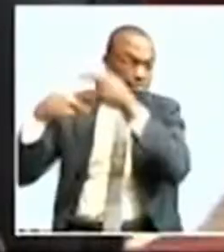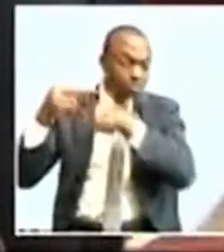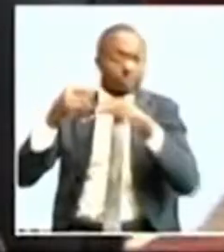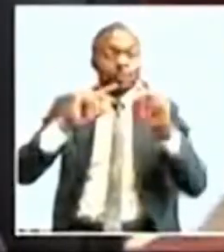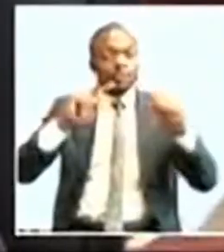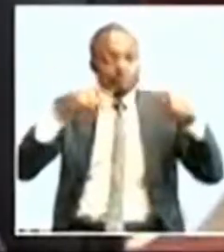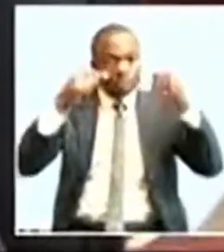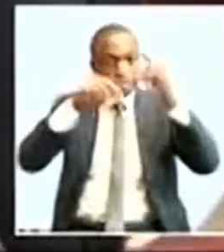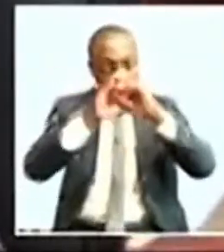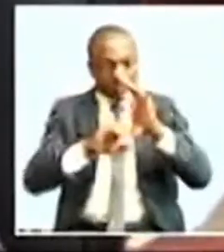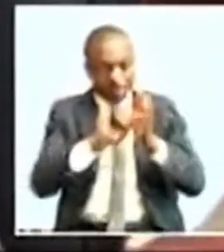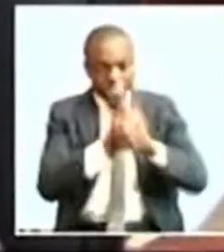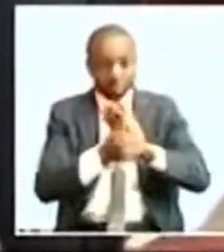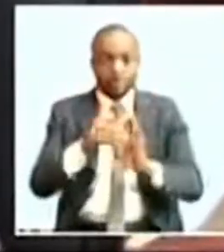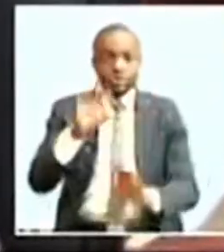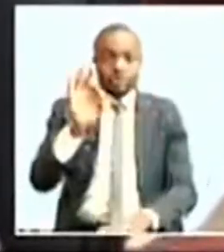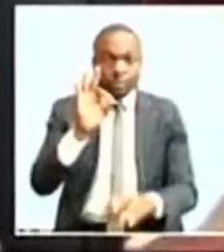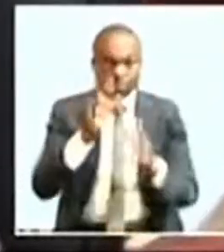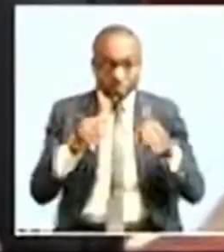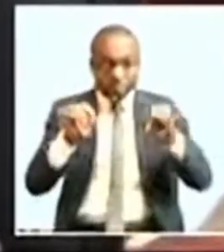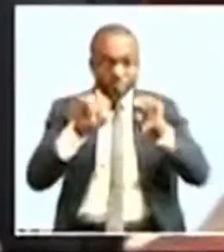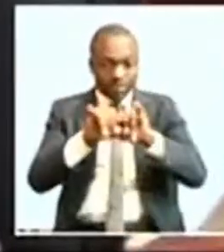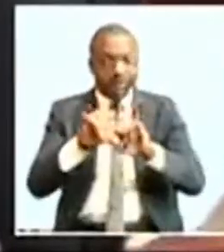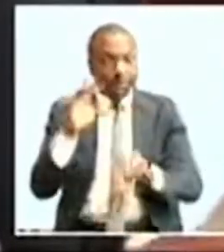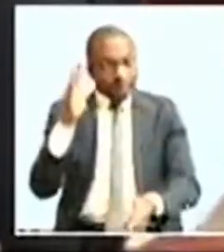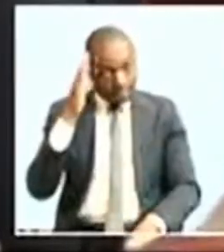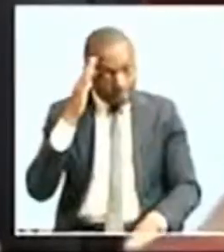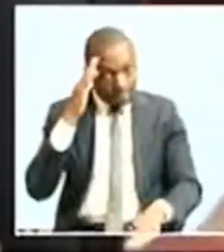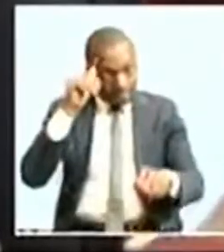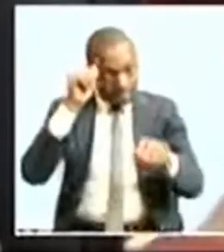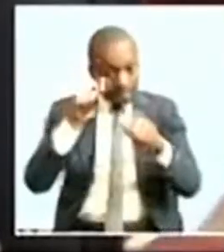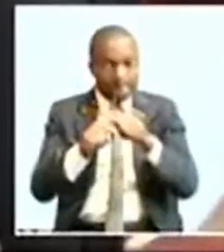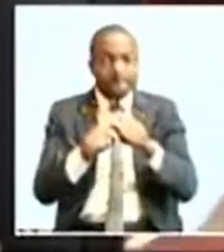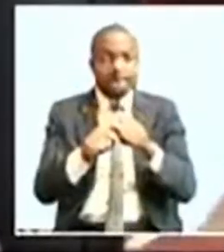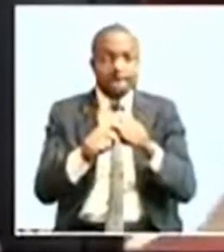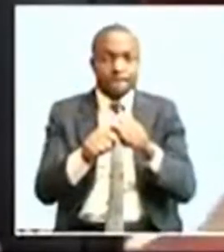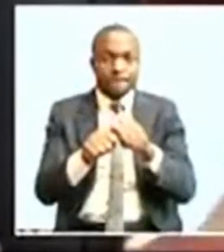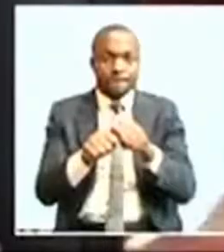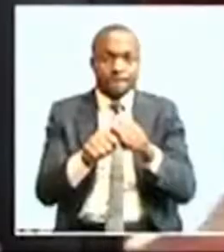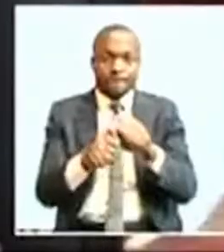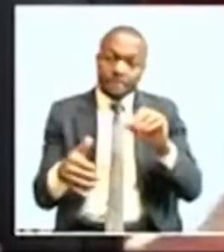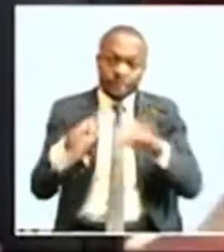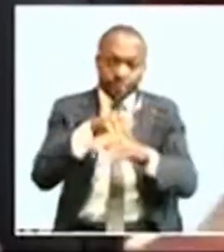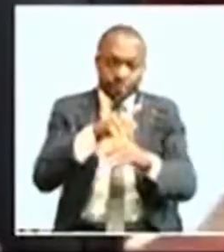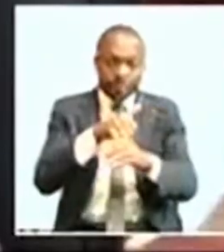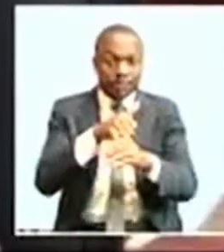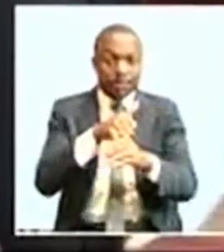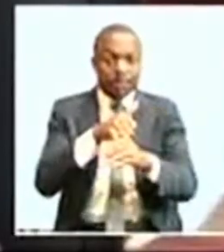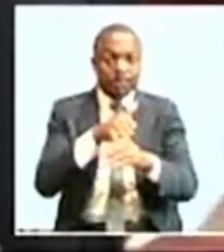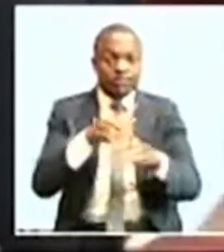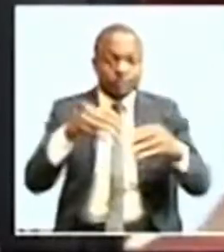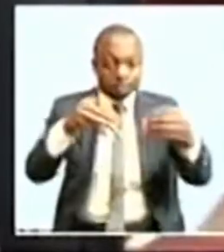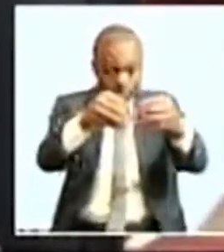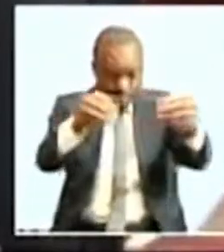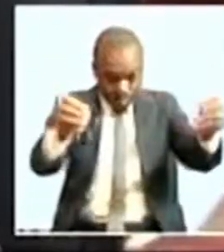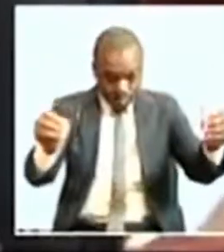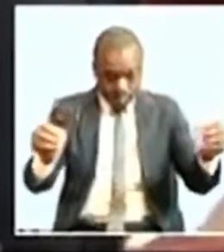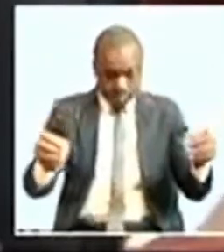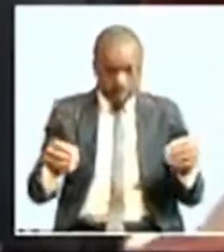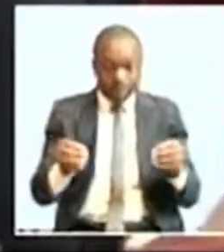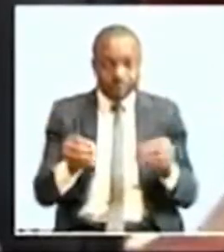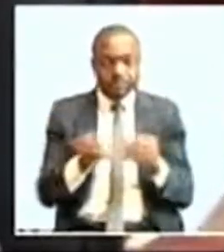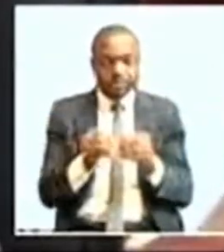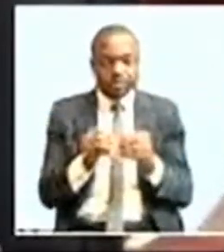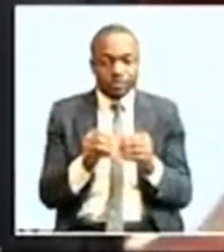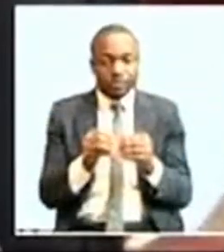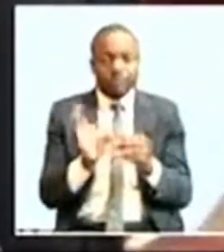Article 9. So it's important to note that the agreement applies exclusively to marine wild